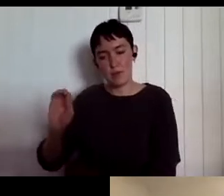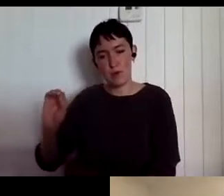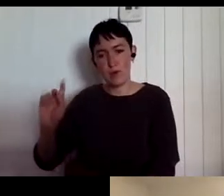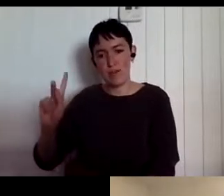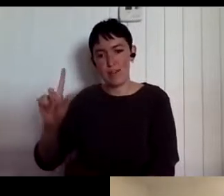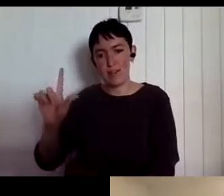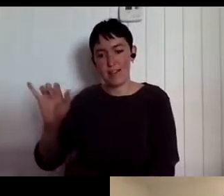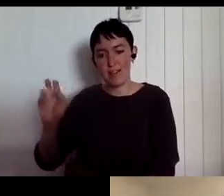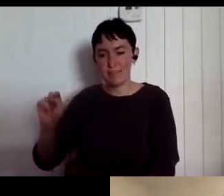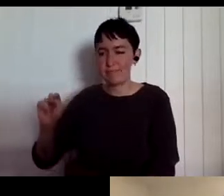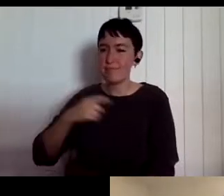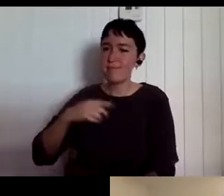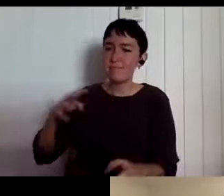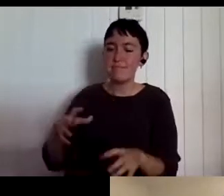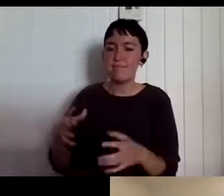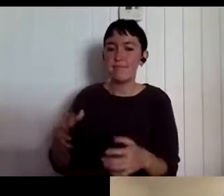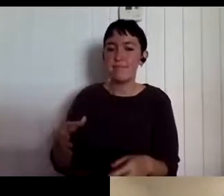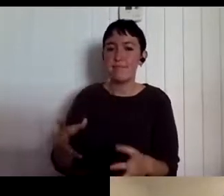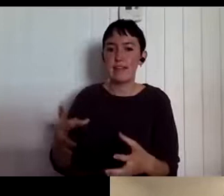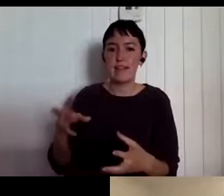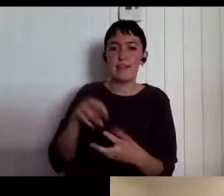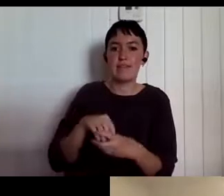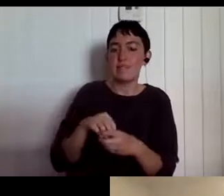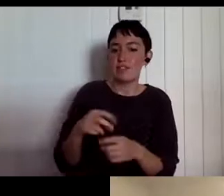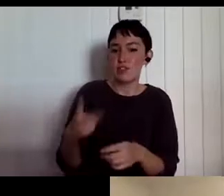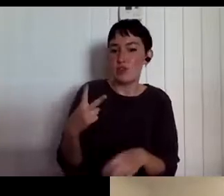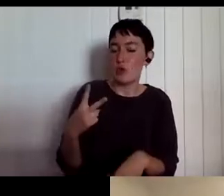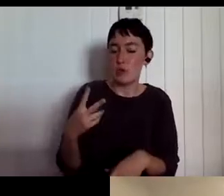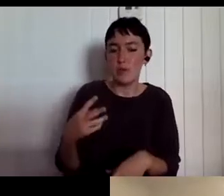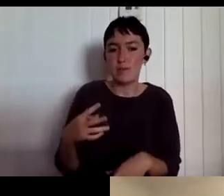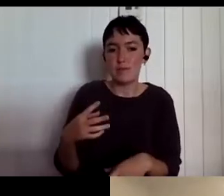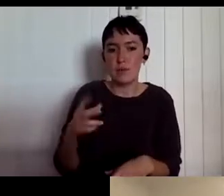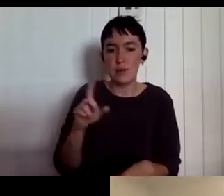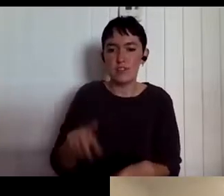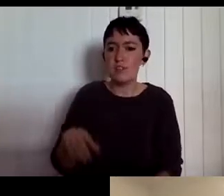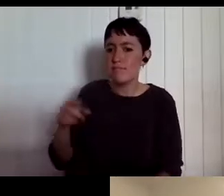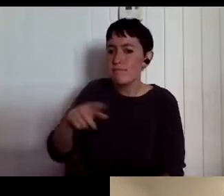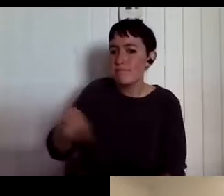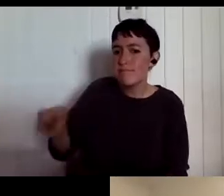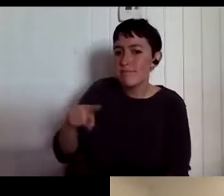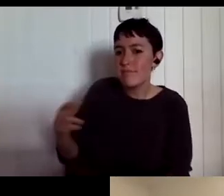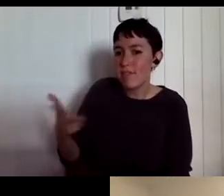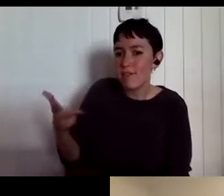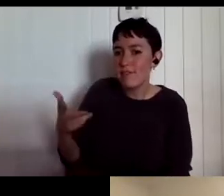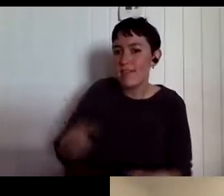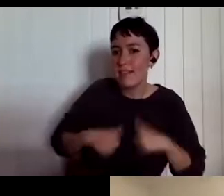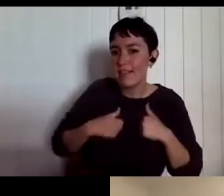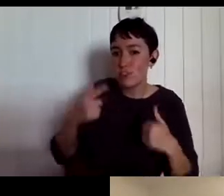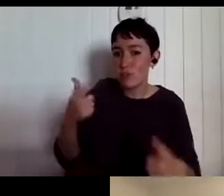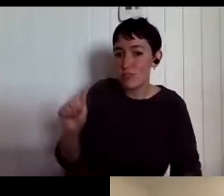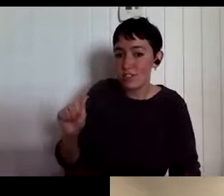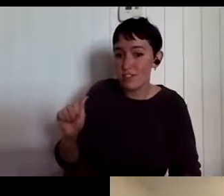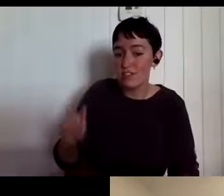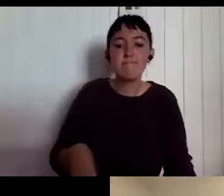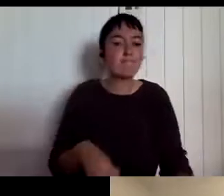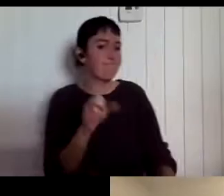combine two questions. Well, I'll ask questions and then I'll ask another one pretty quickly after. One, do you all currently live in Georgia? Yes. Awesome. So